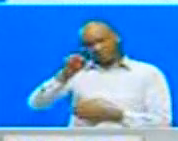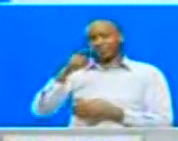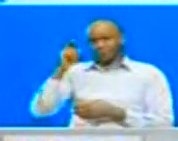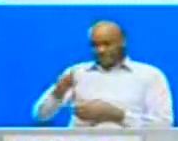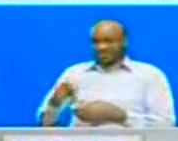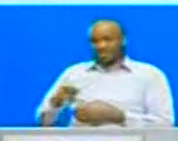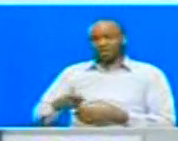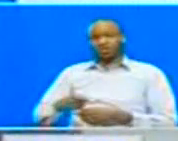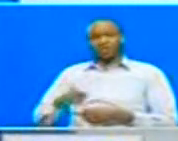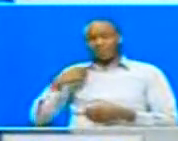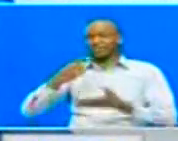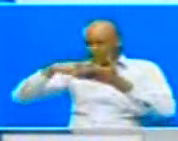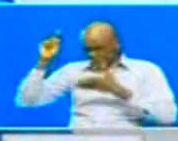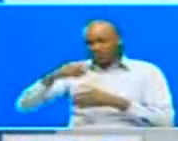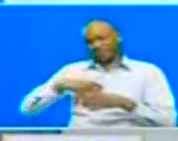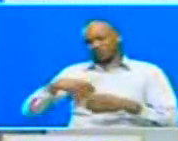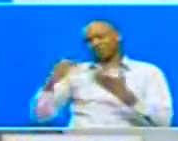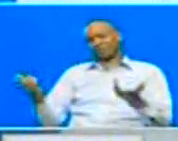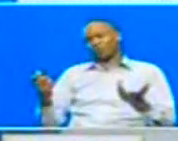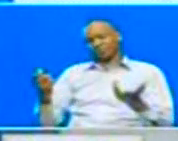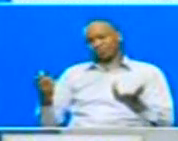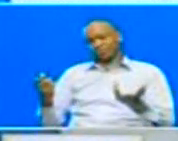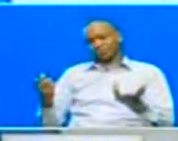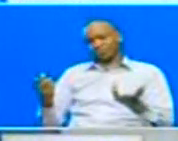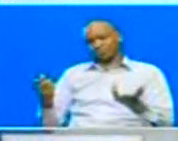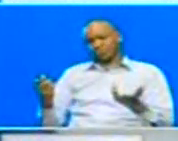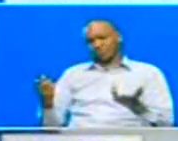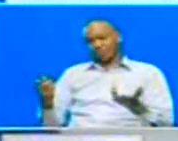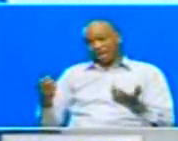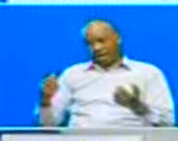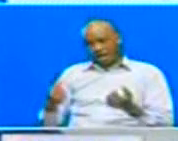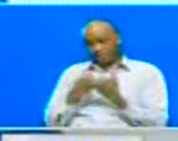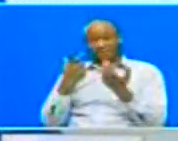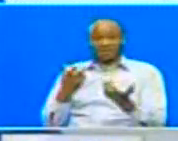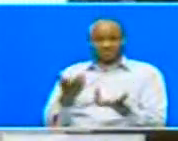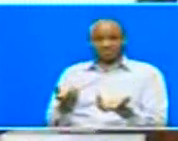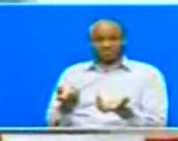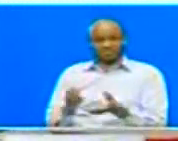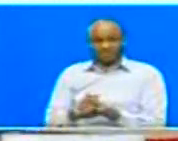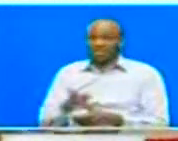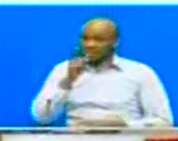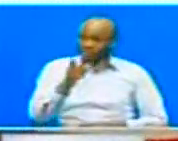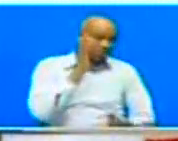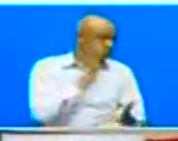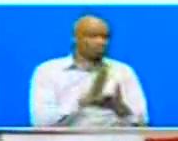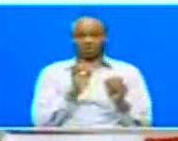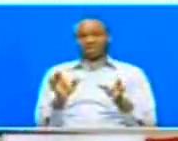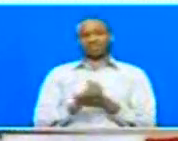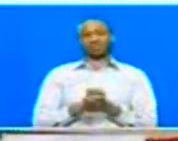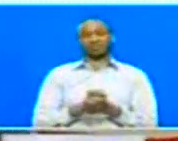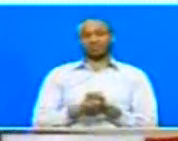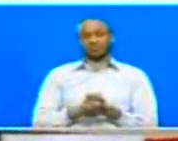to be formally proven as refugee status. It's merely a declaratory nature. No, that's not true. Uh-huh. That is not That's true. Not